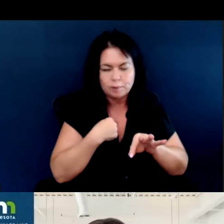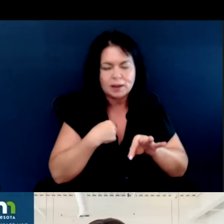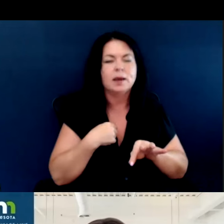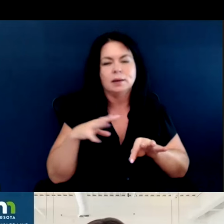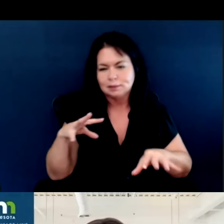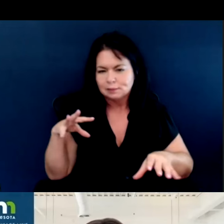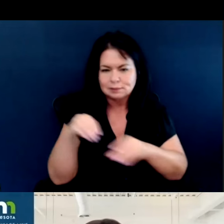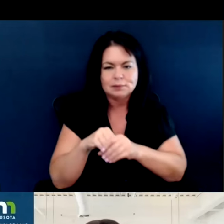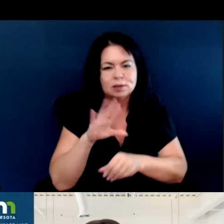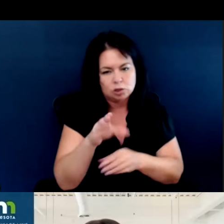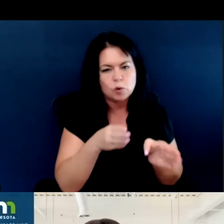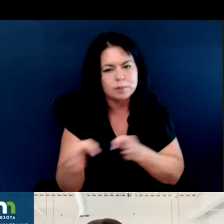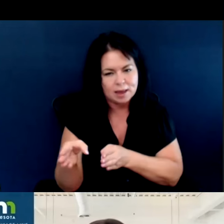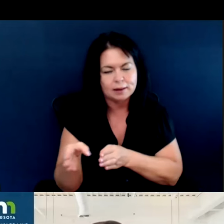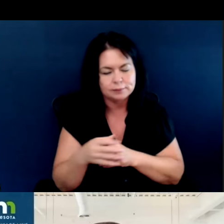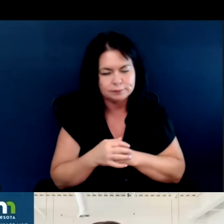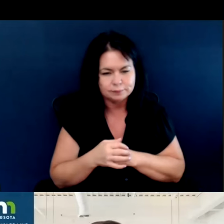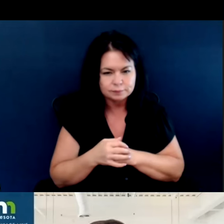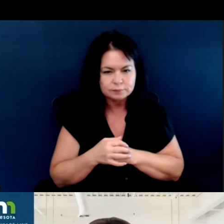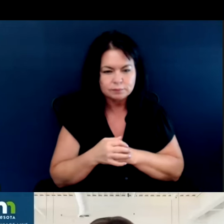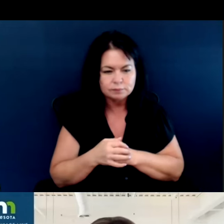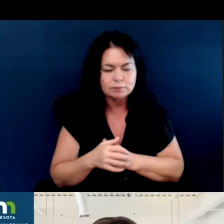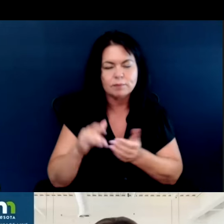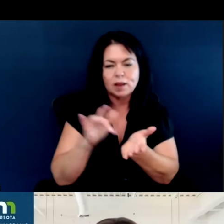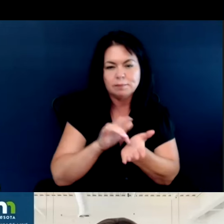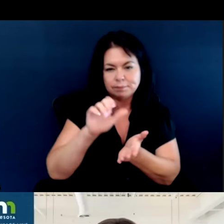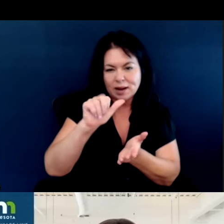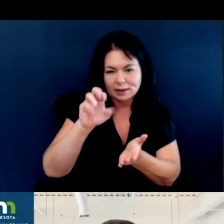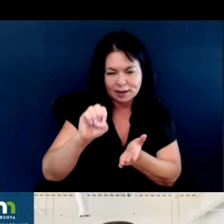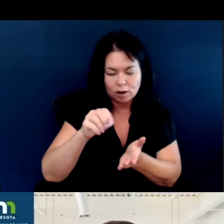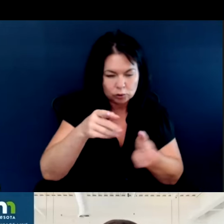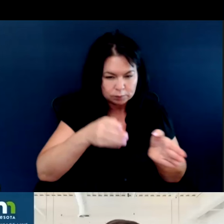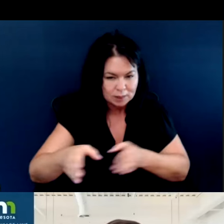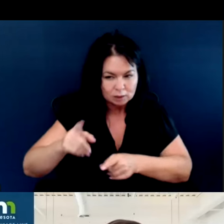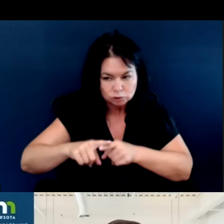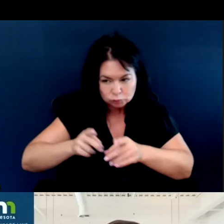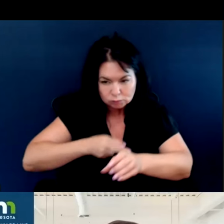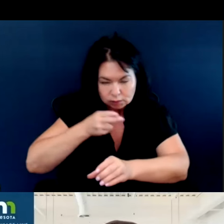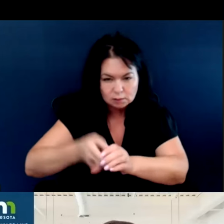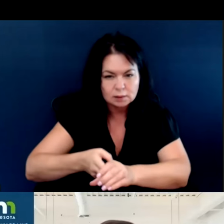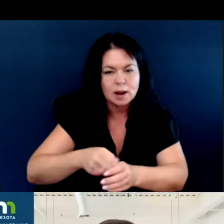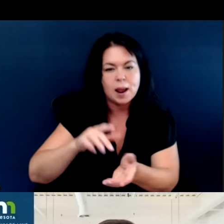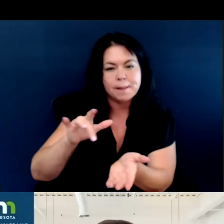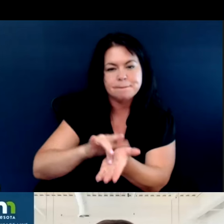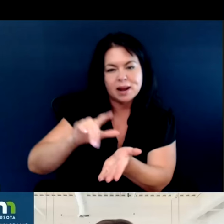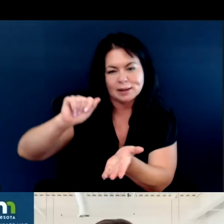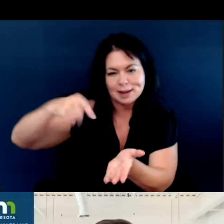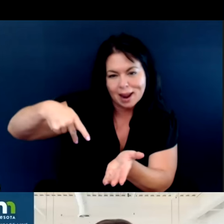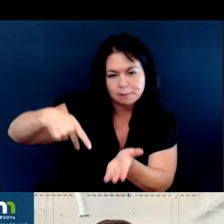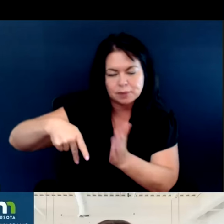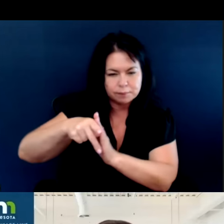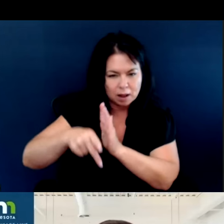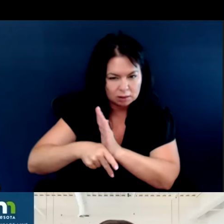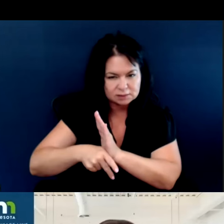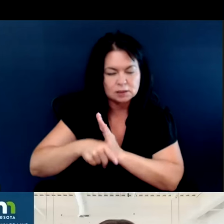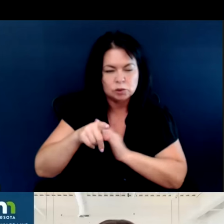plan. With that original Medicare, if you are going to be purchasing a Medigap policy, once you enroll in